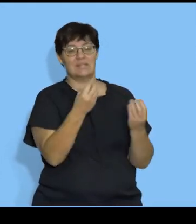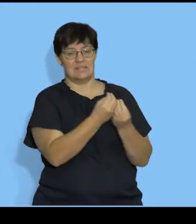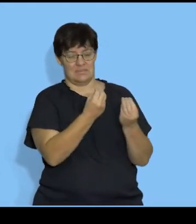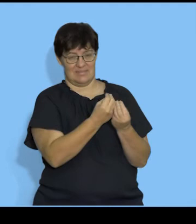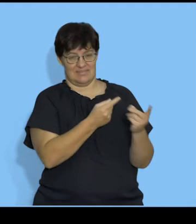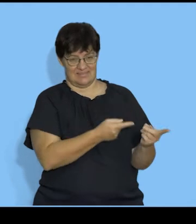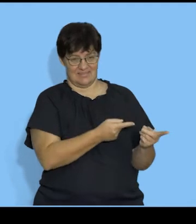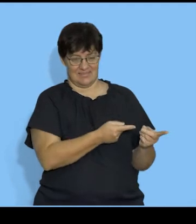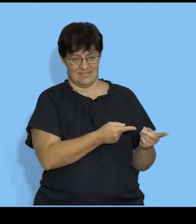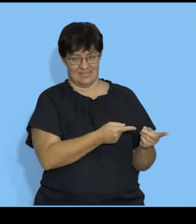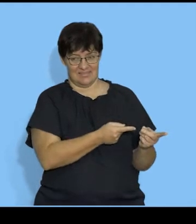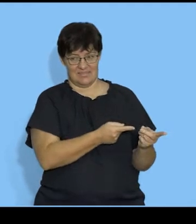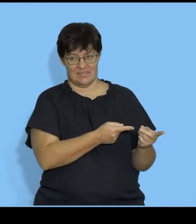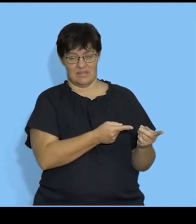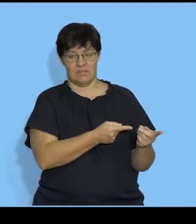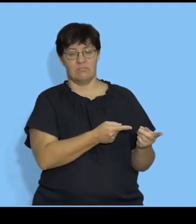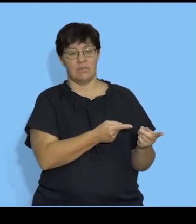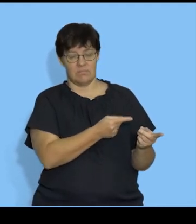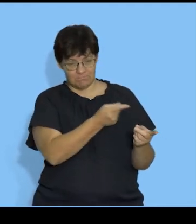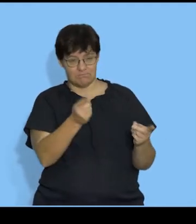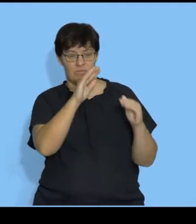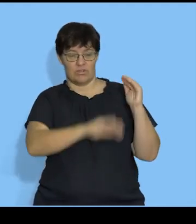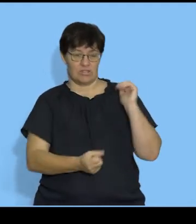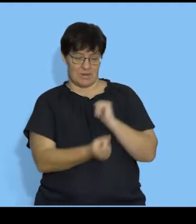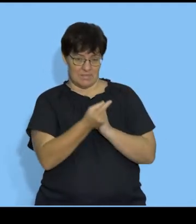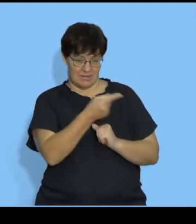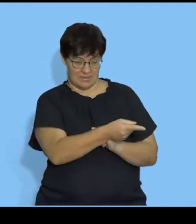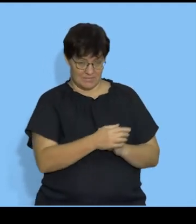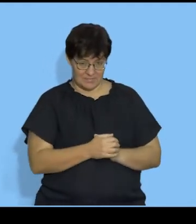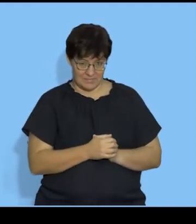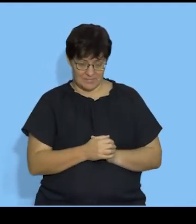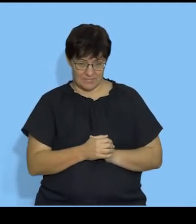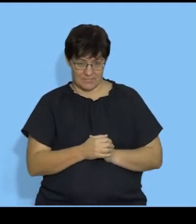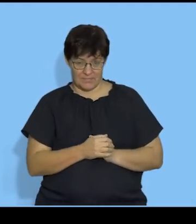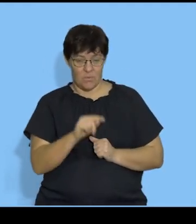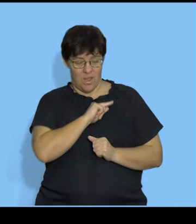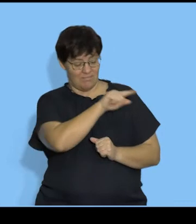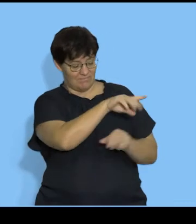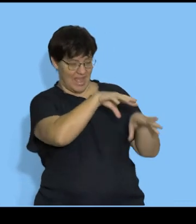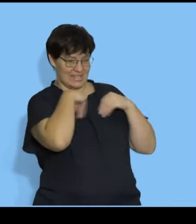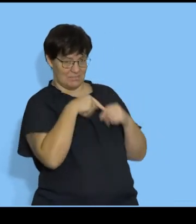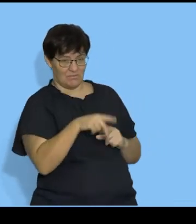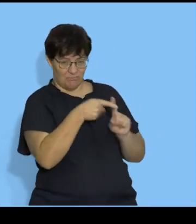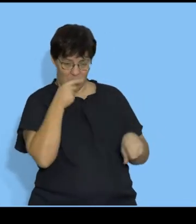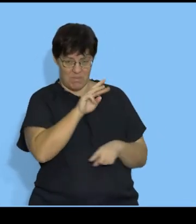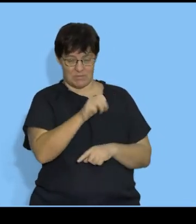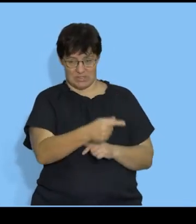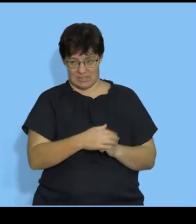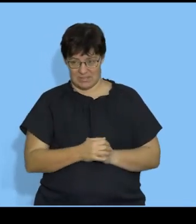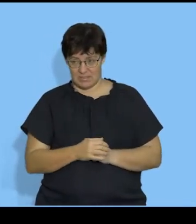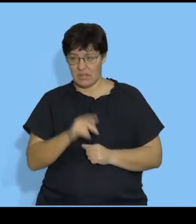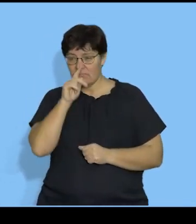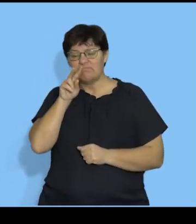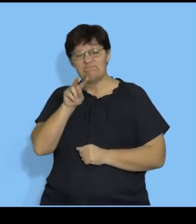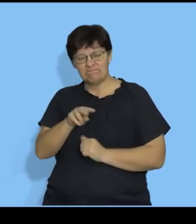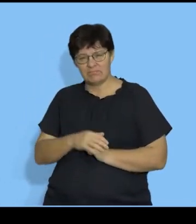ions that undergo reduction. All right. Okay. And then let's look at this one. In this case, we've got